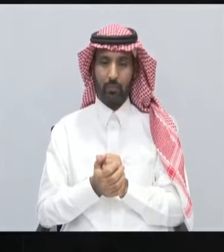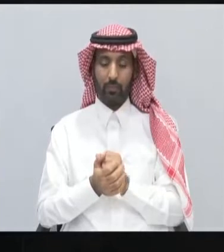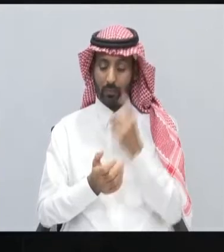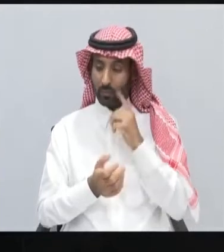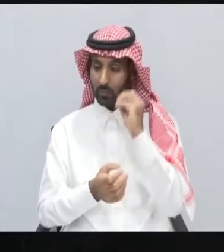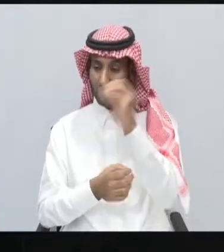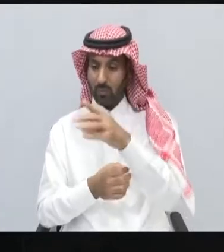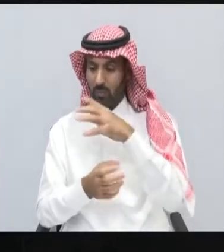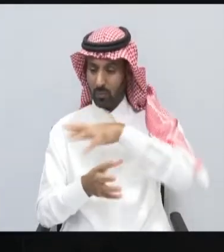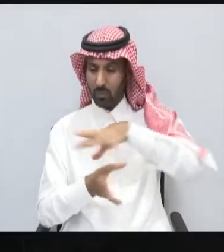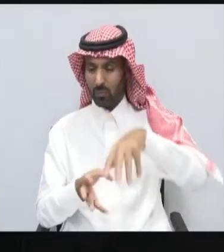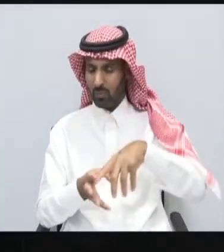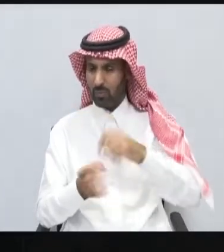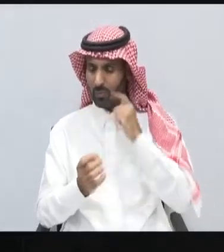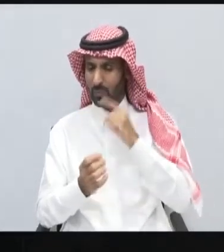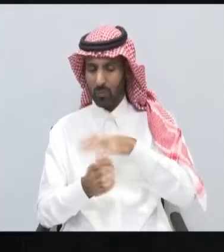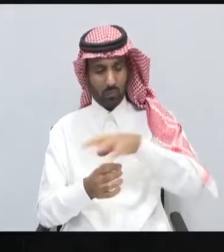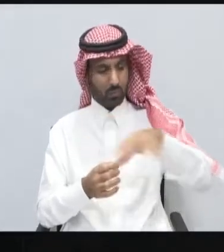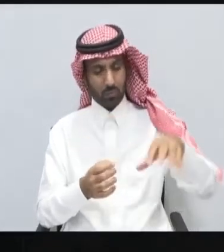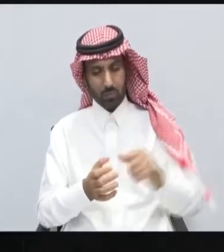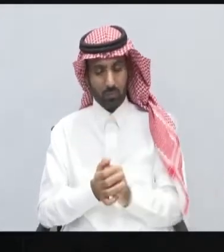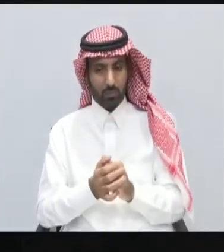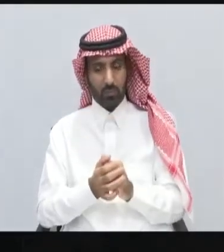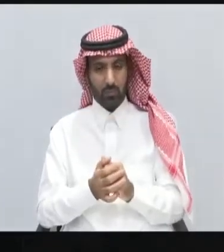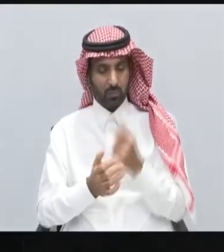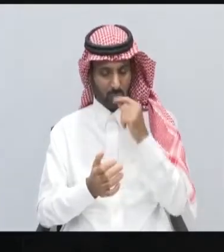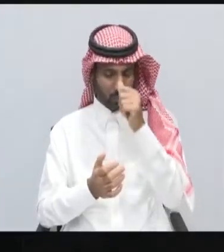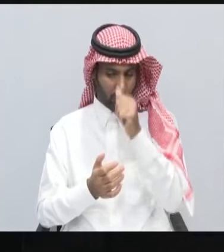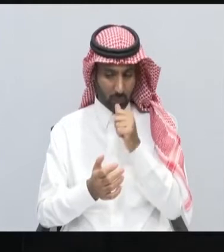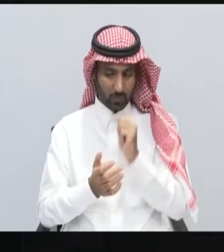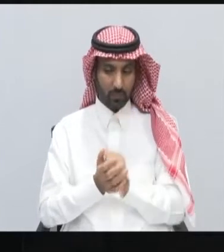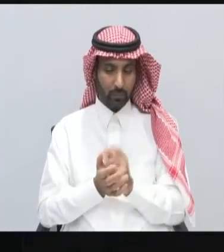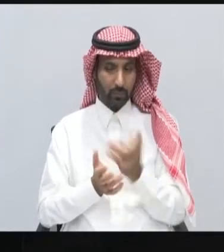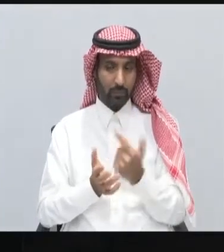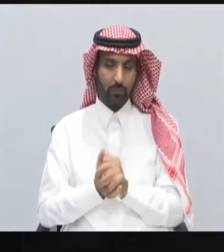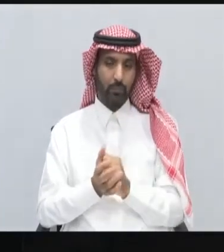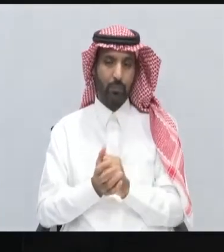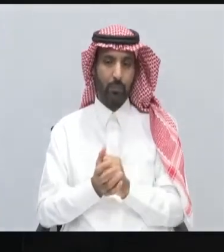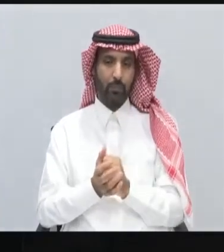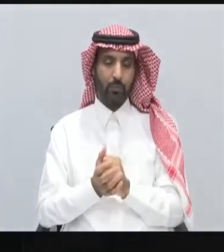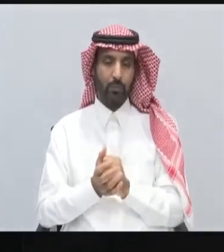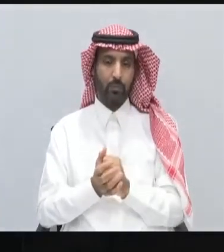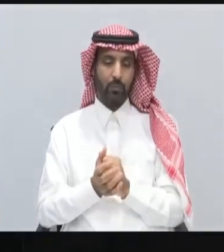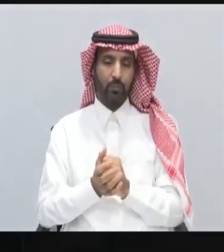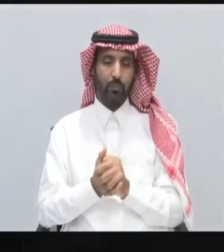Throwing the trash around, this something irritate you. Excellent. What are the things that makes you